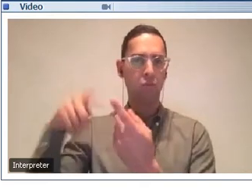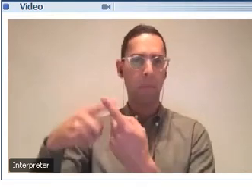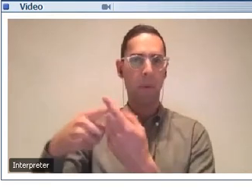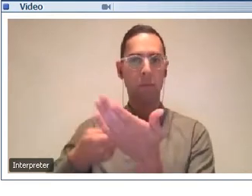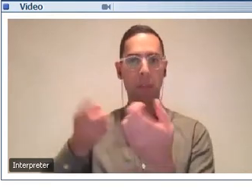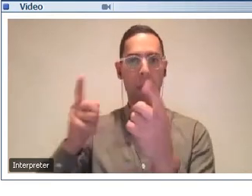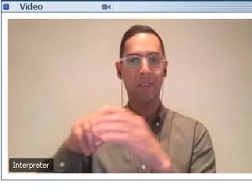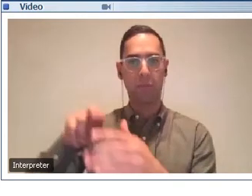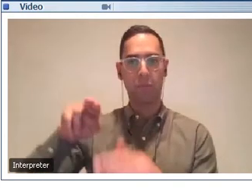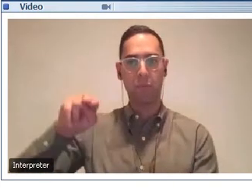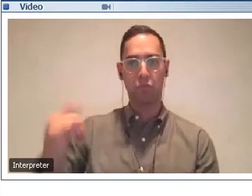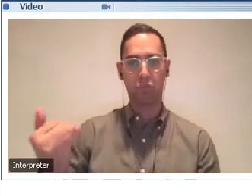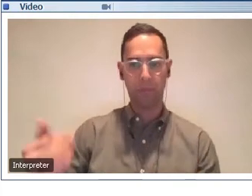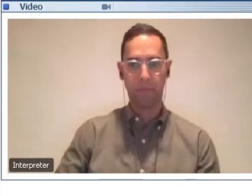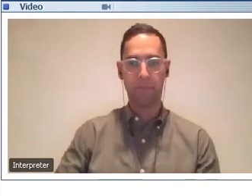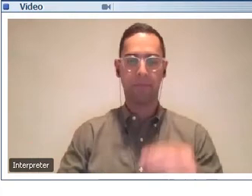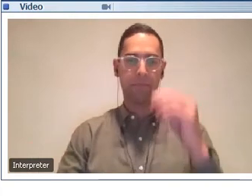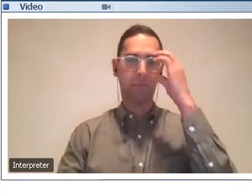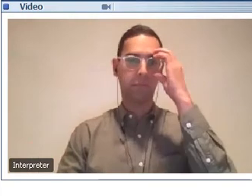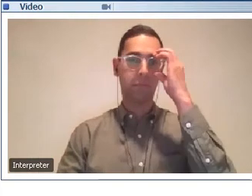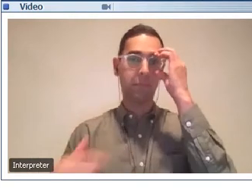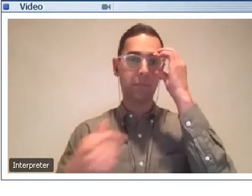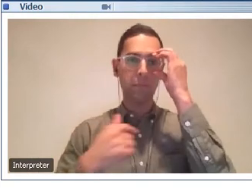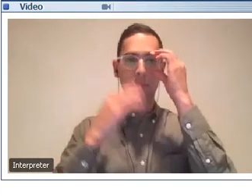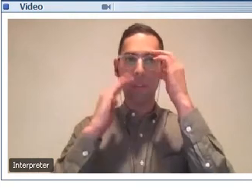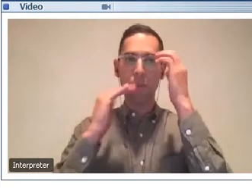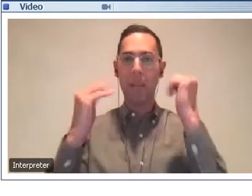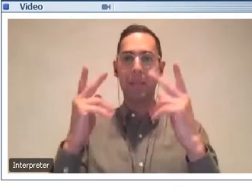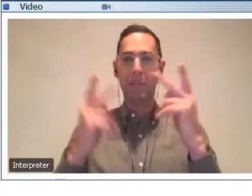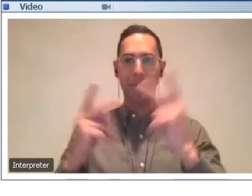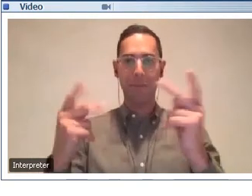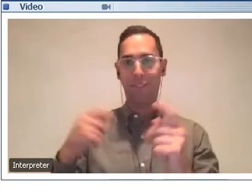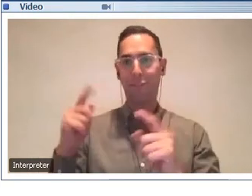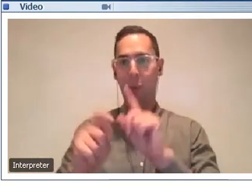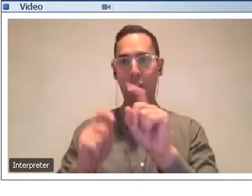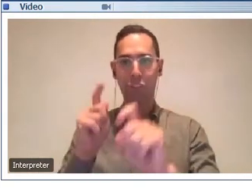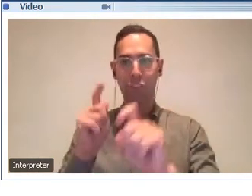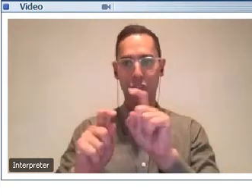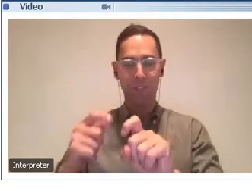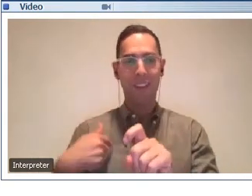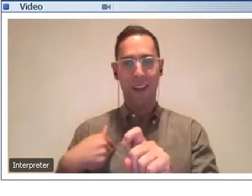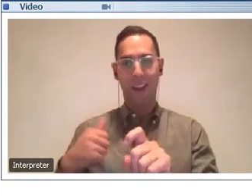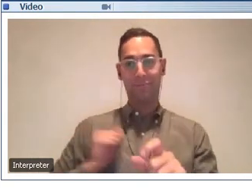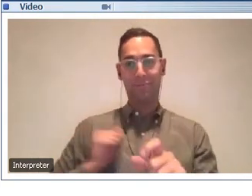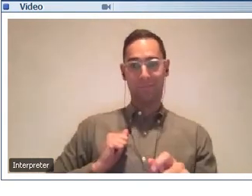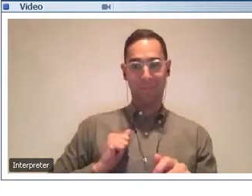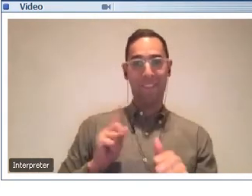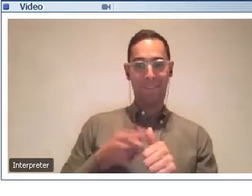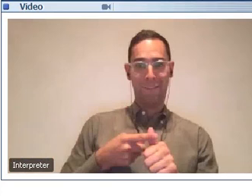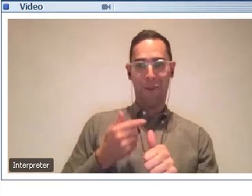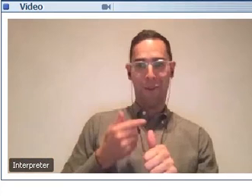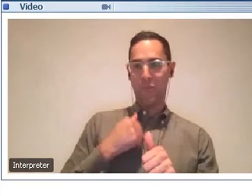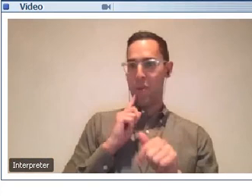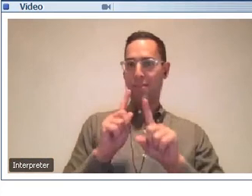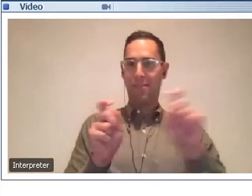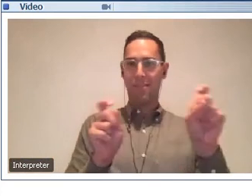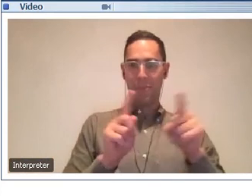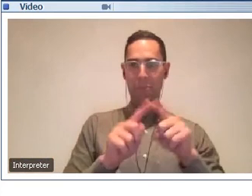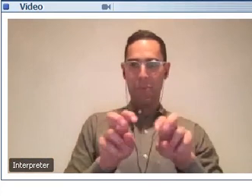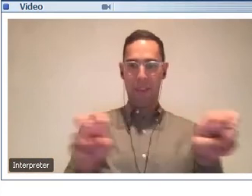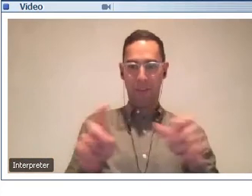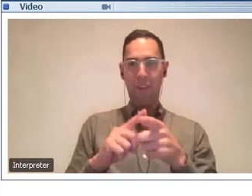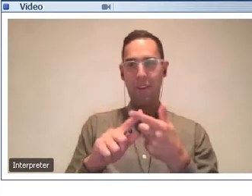questions. I do want to start off with a couple of questions for our presenters, and I wanted to start off